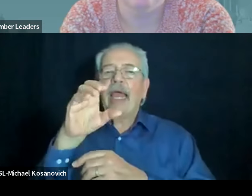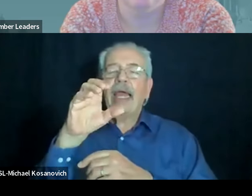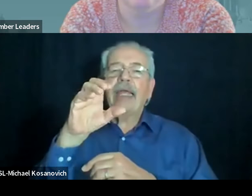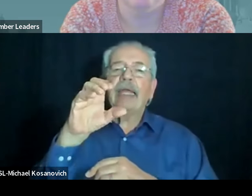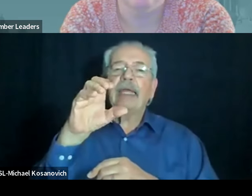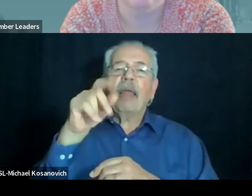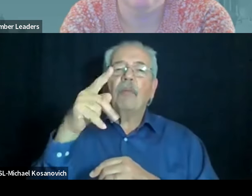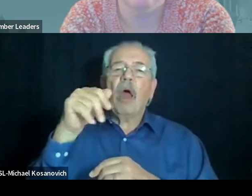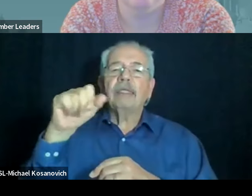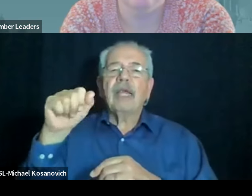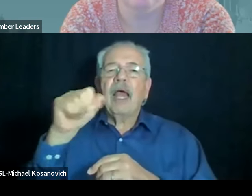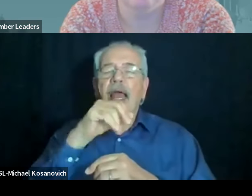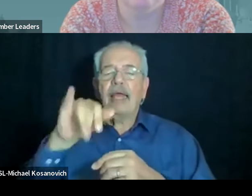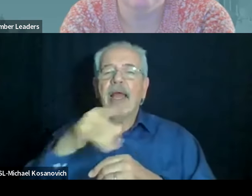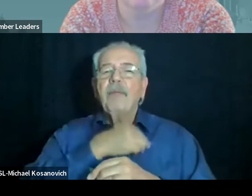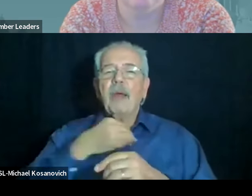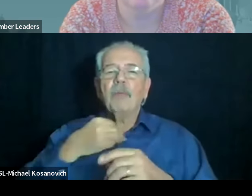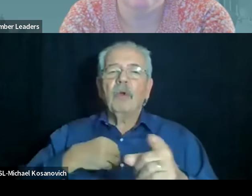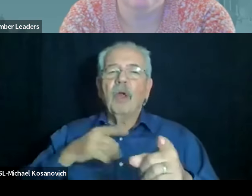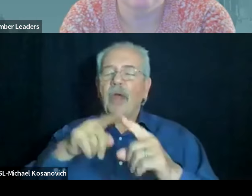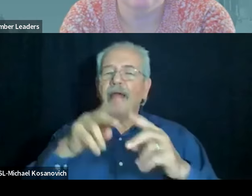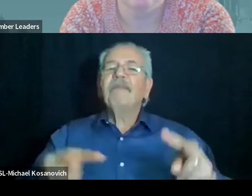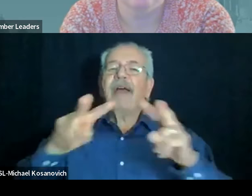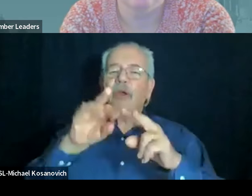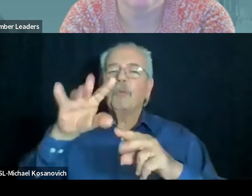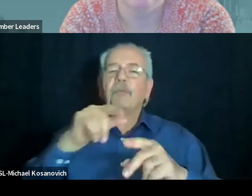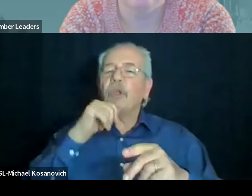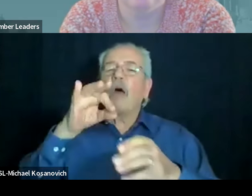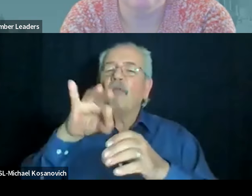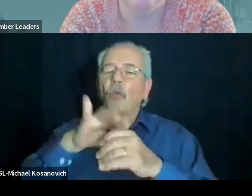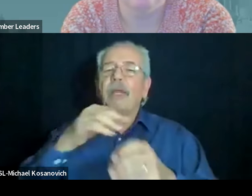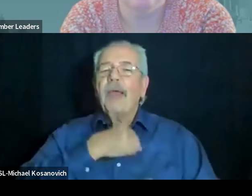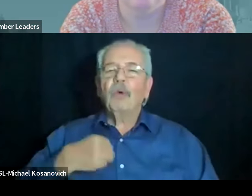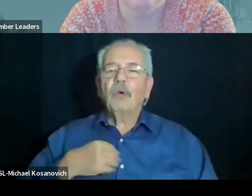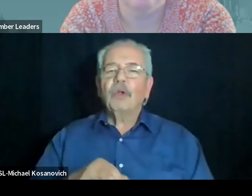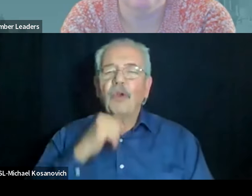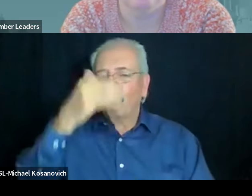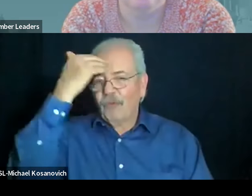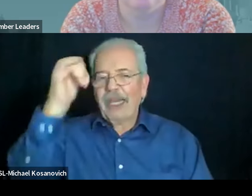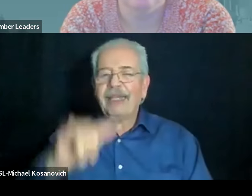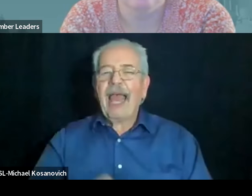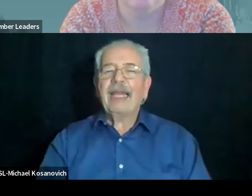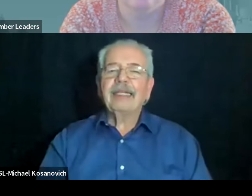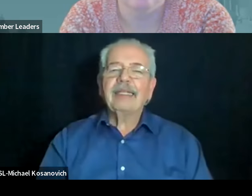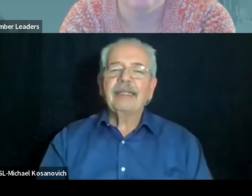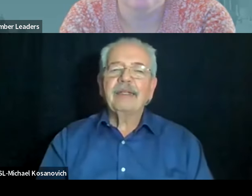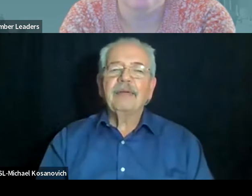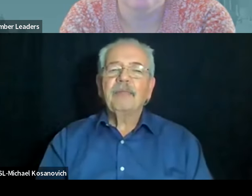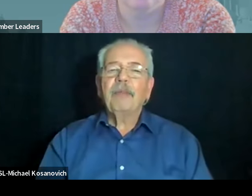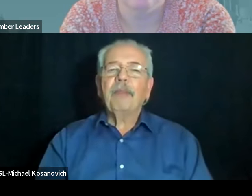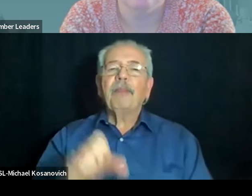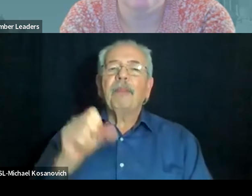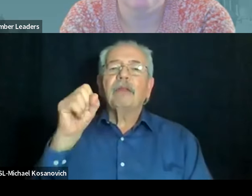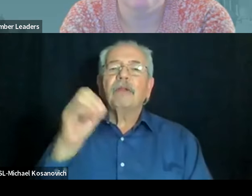non-voting members of our steering committee, but very valued contributors to our steering committee. So let's not forget that for sure.